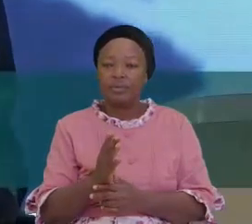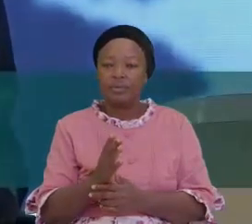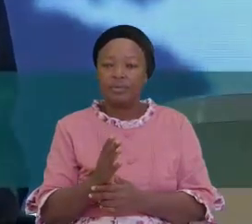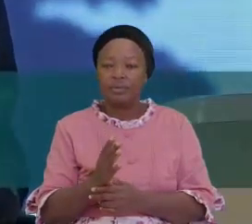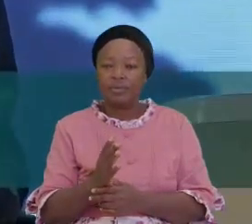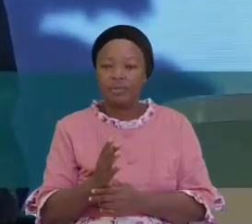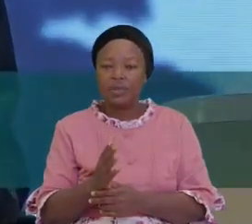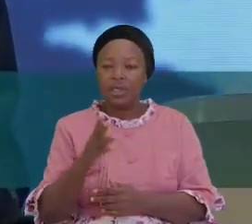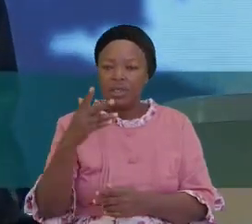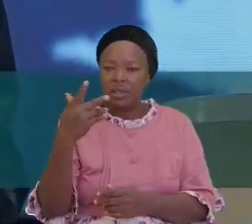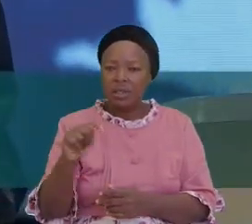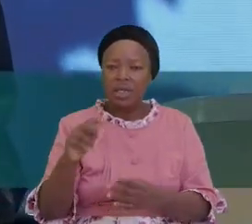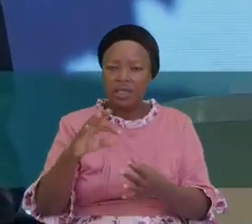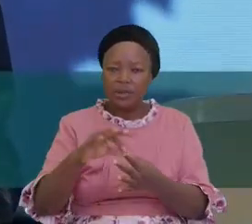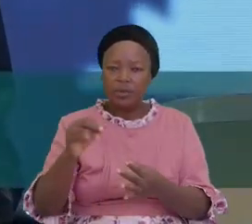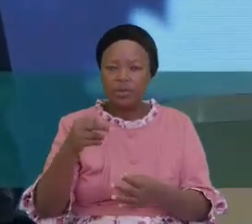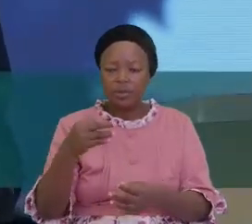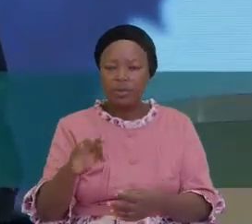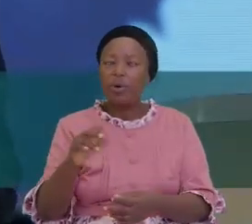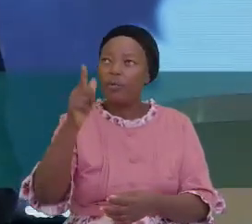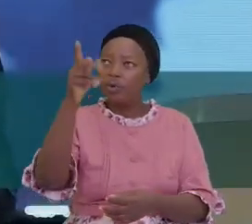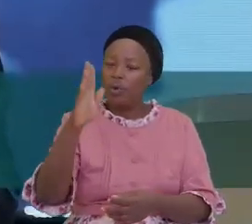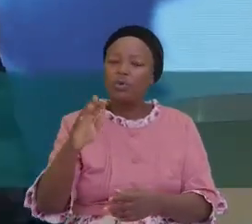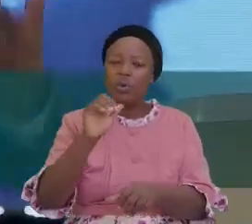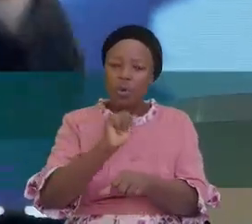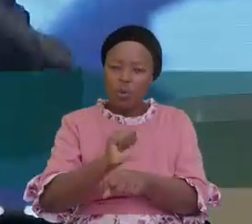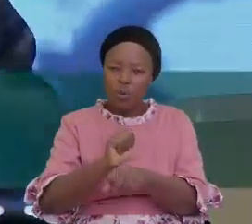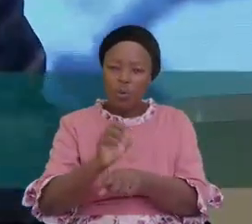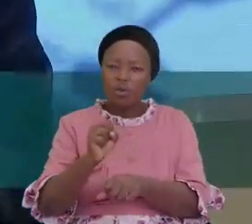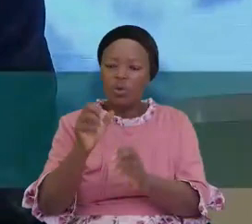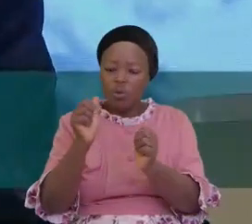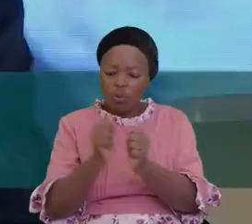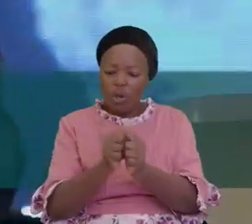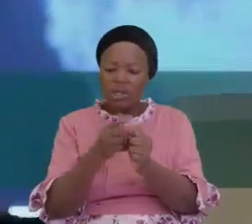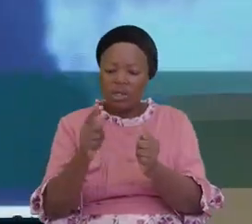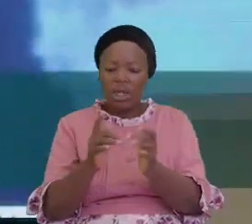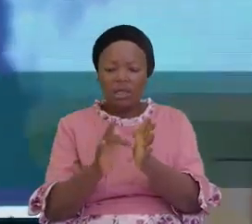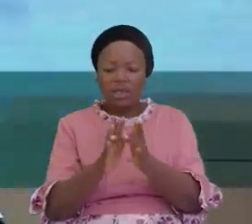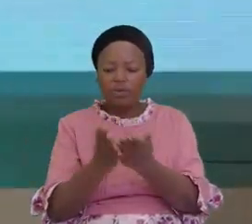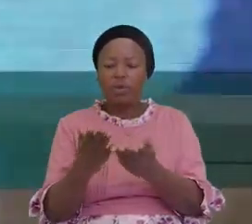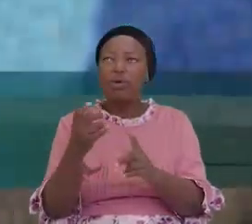The spirit of God works with the scriptures from God.